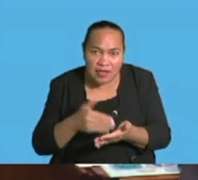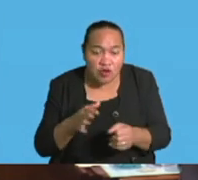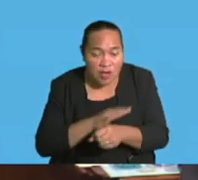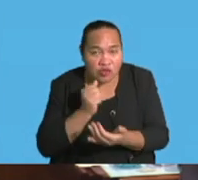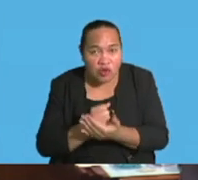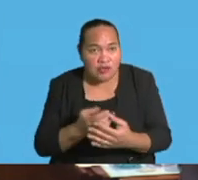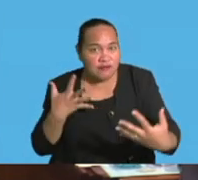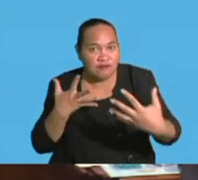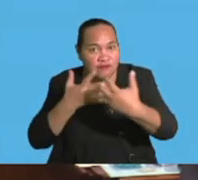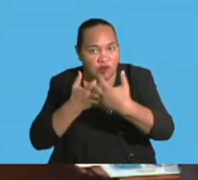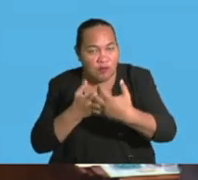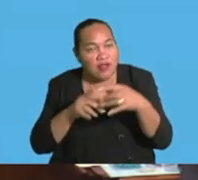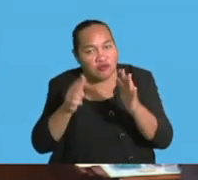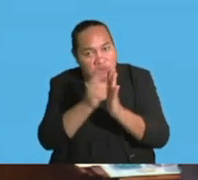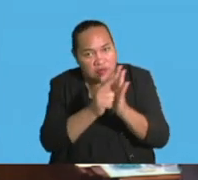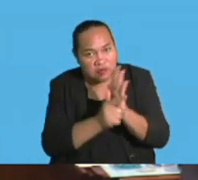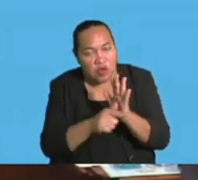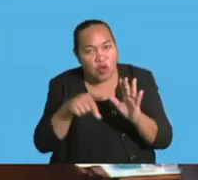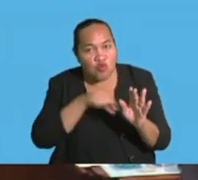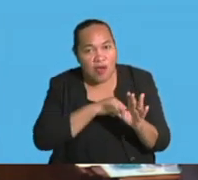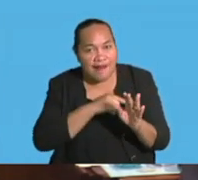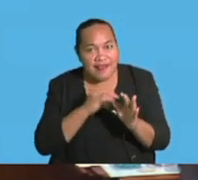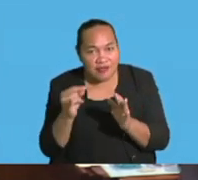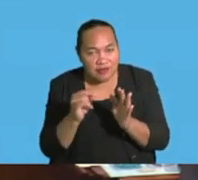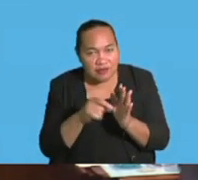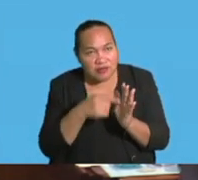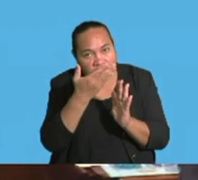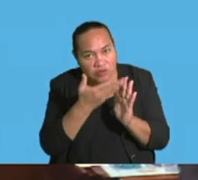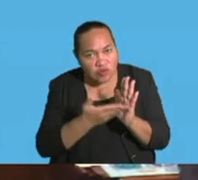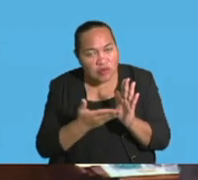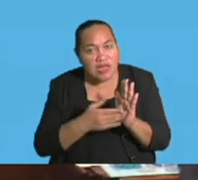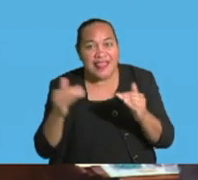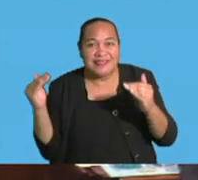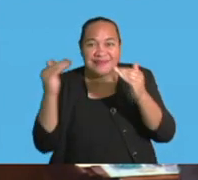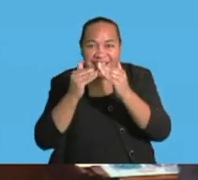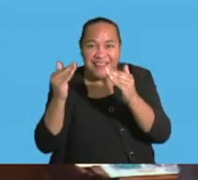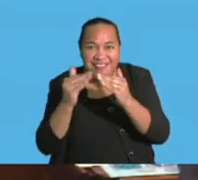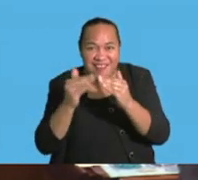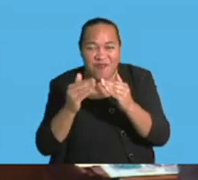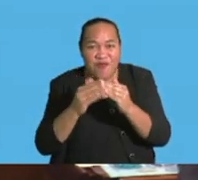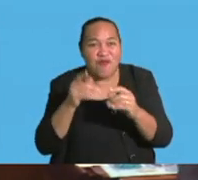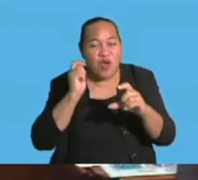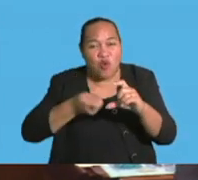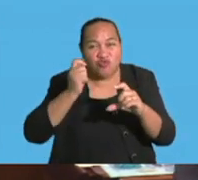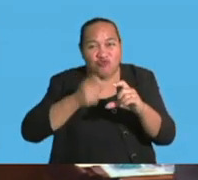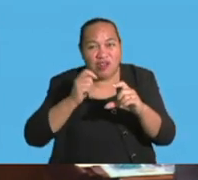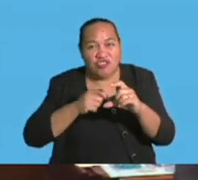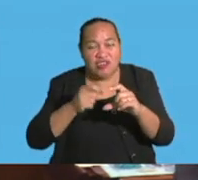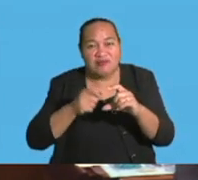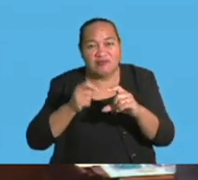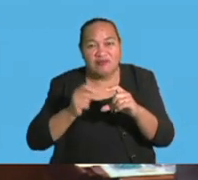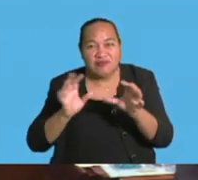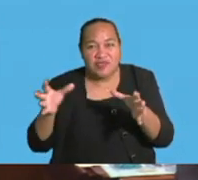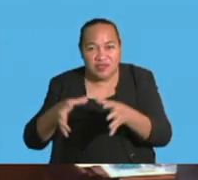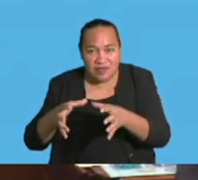and quality assurance to the timber preservative regulation and required standards of the building construction industry. The